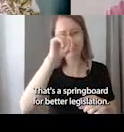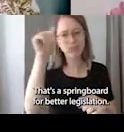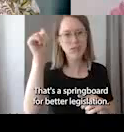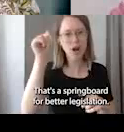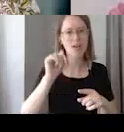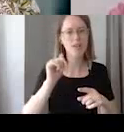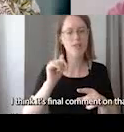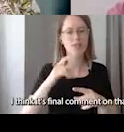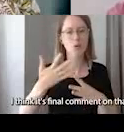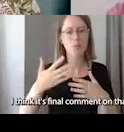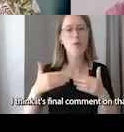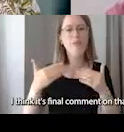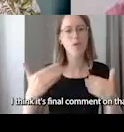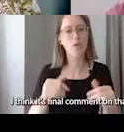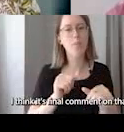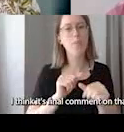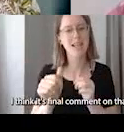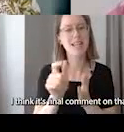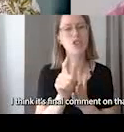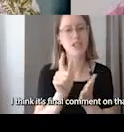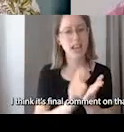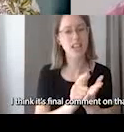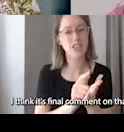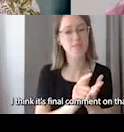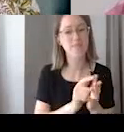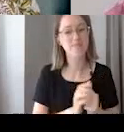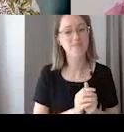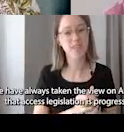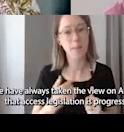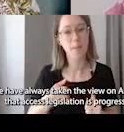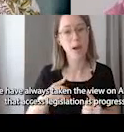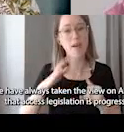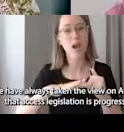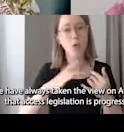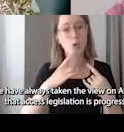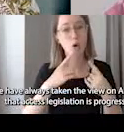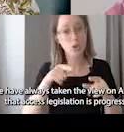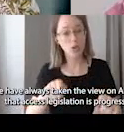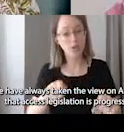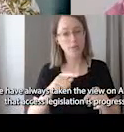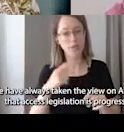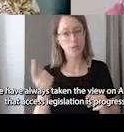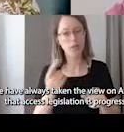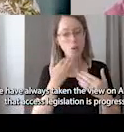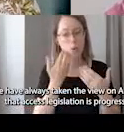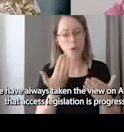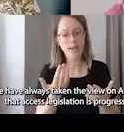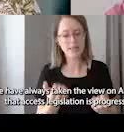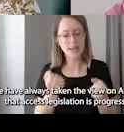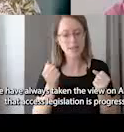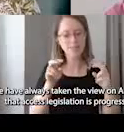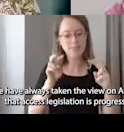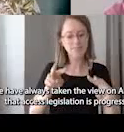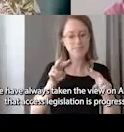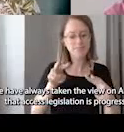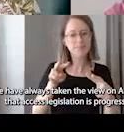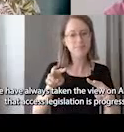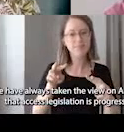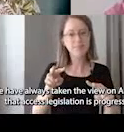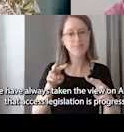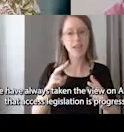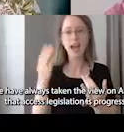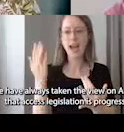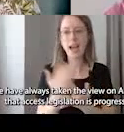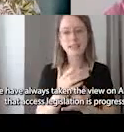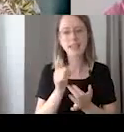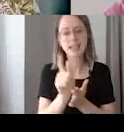better legislation. I think, final comment on that, we've always taken the view in Australia that access legislation